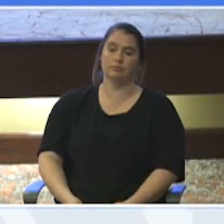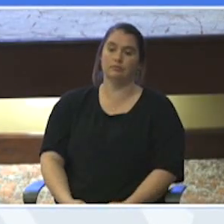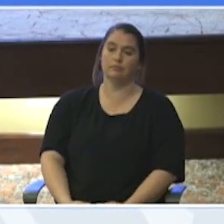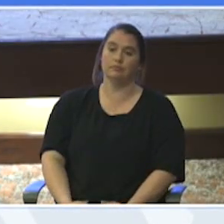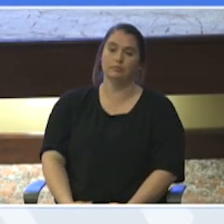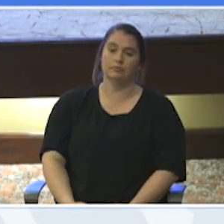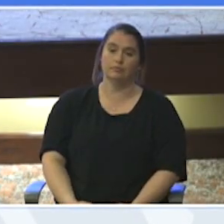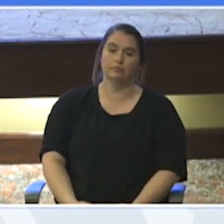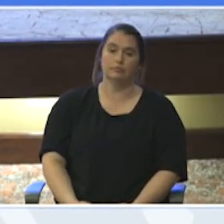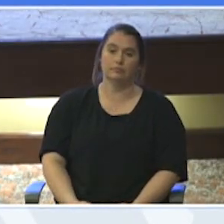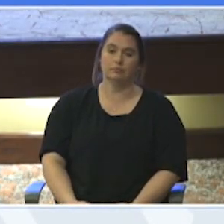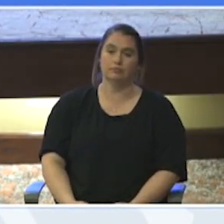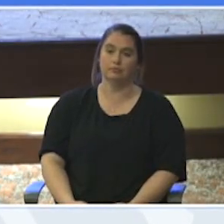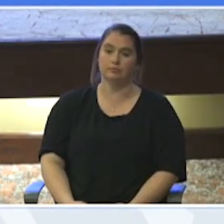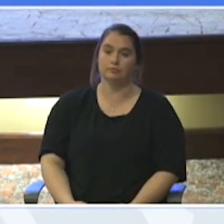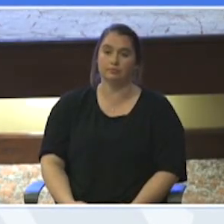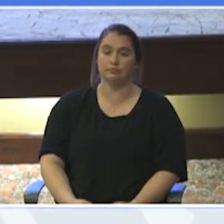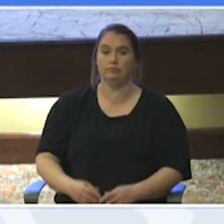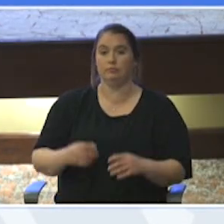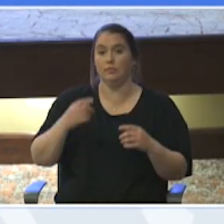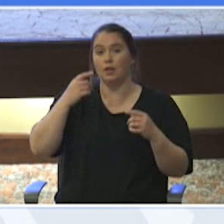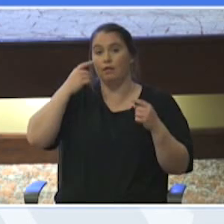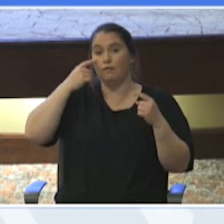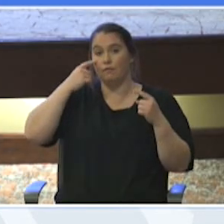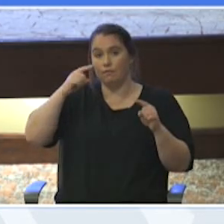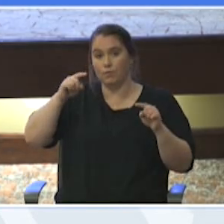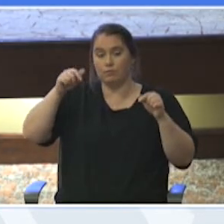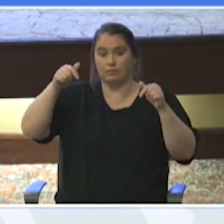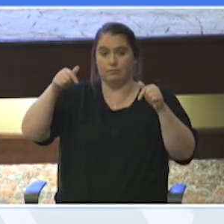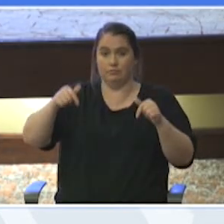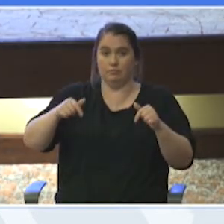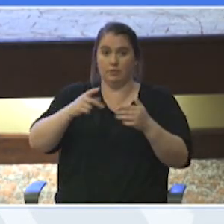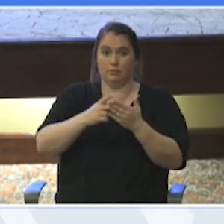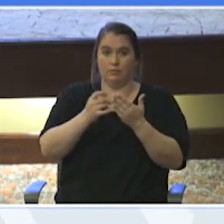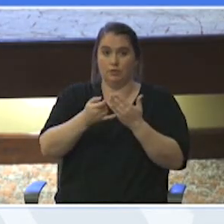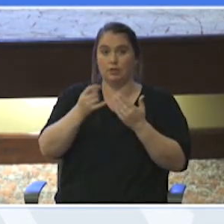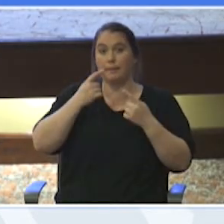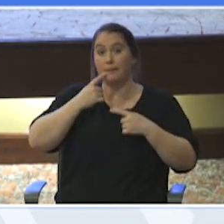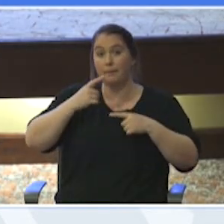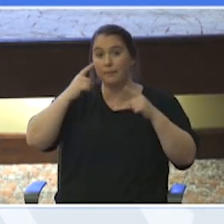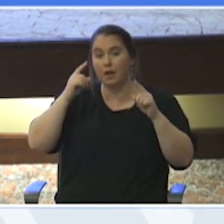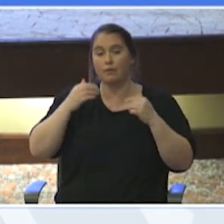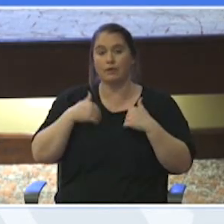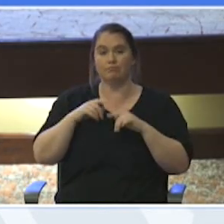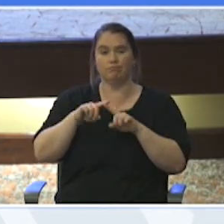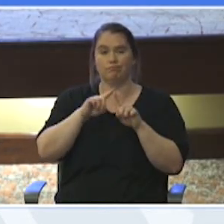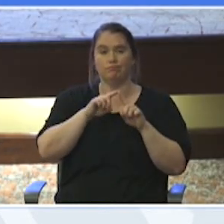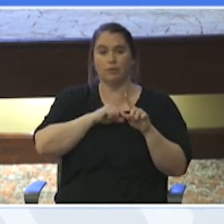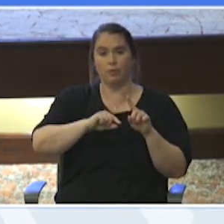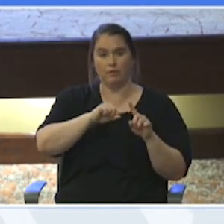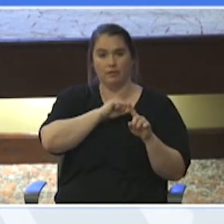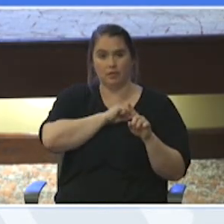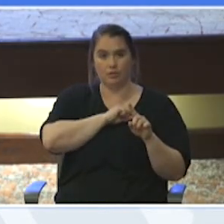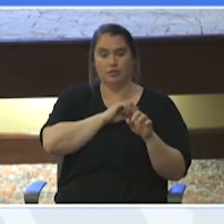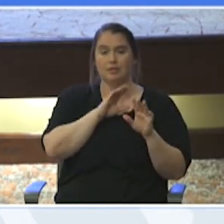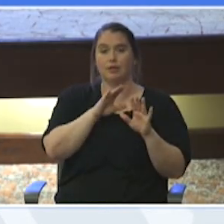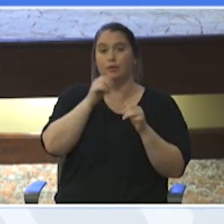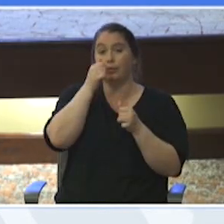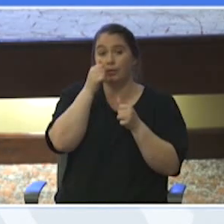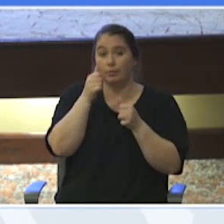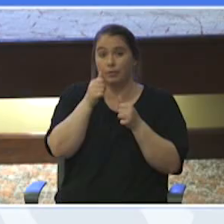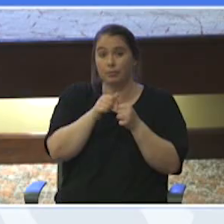In order to affect this project, we had several qualifications, and keep in mind, as we look at